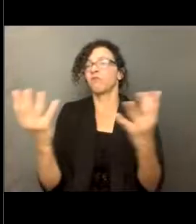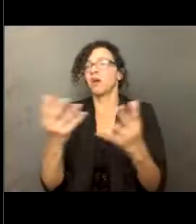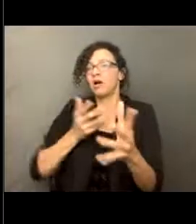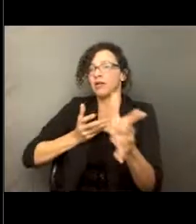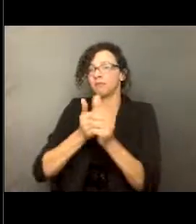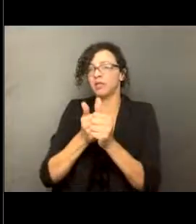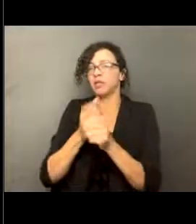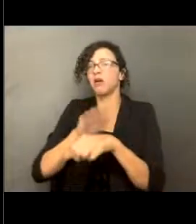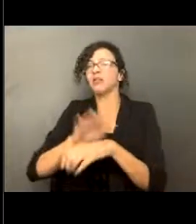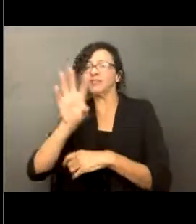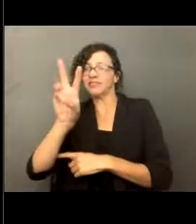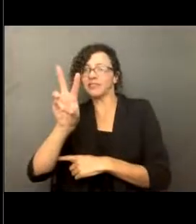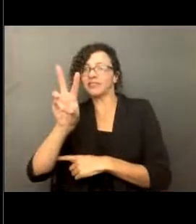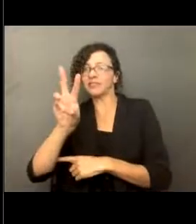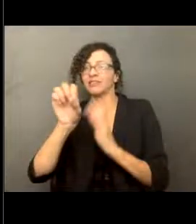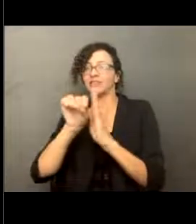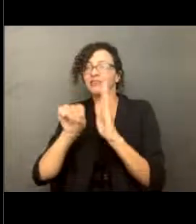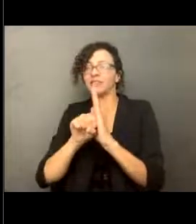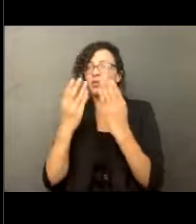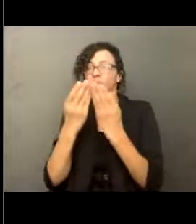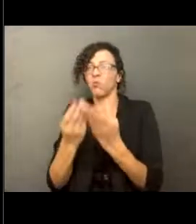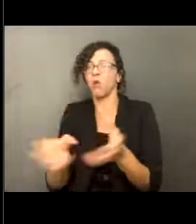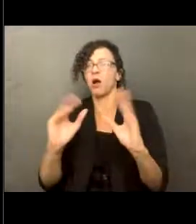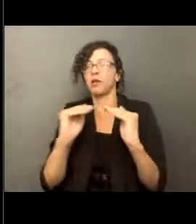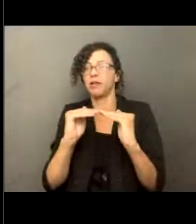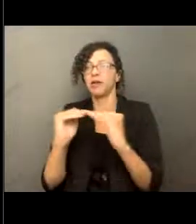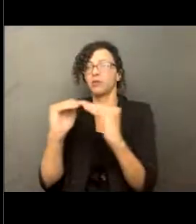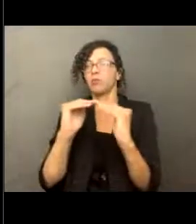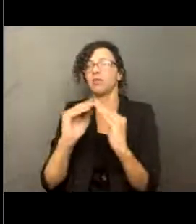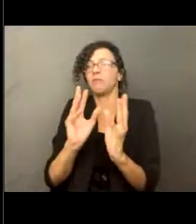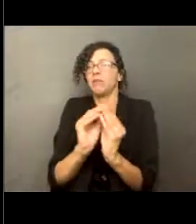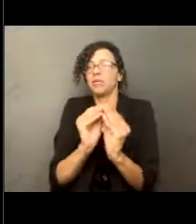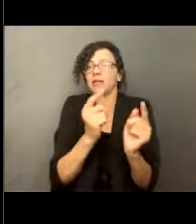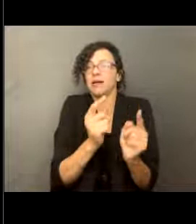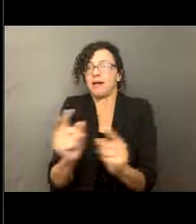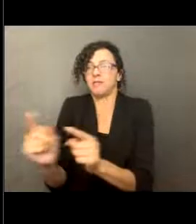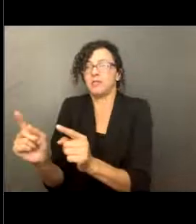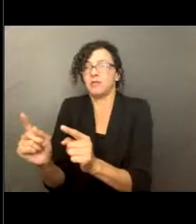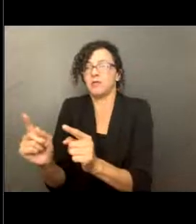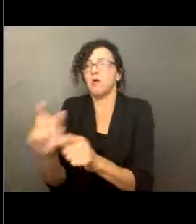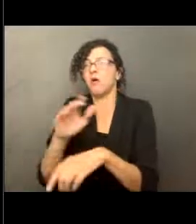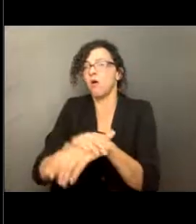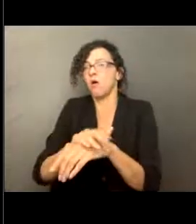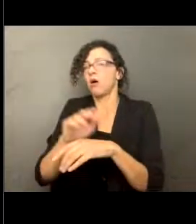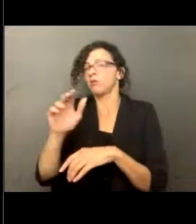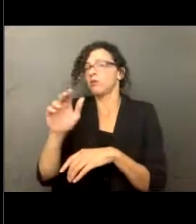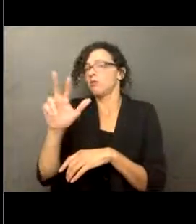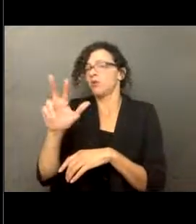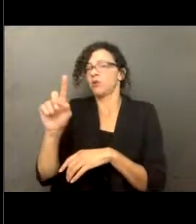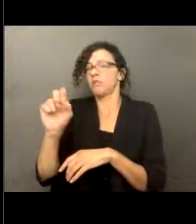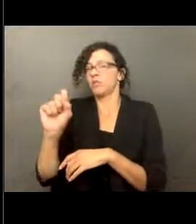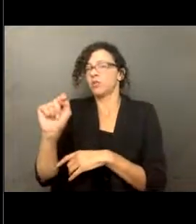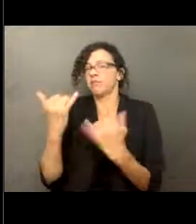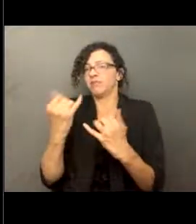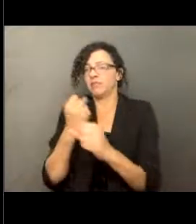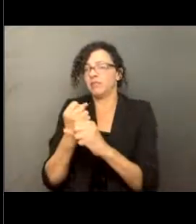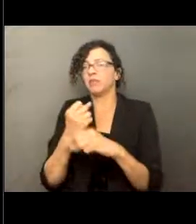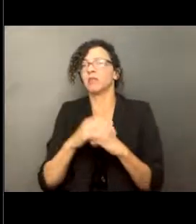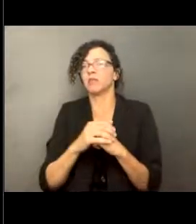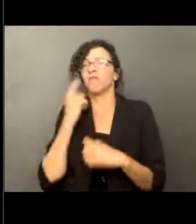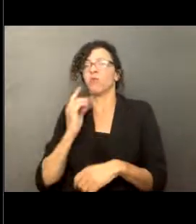listening sessions series, which were held on August 24th and 31st of this year. Unfortunately, due to